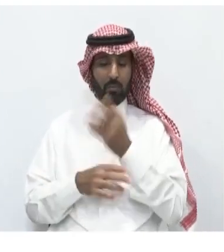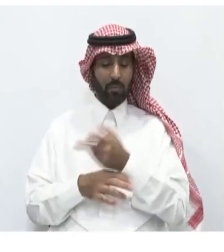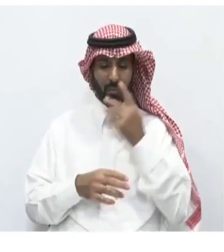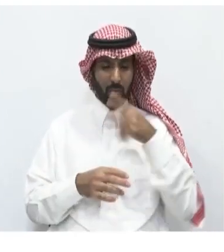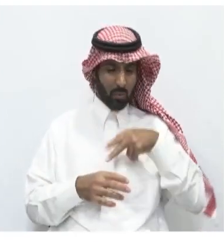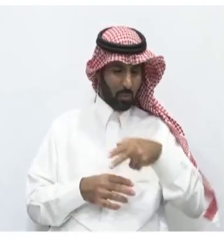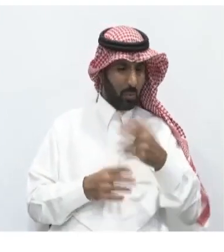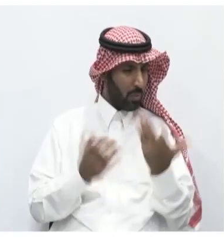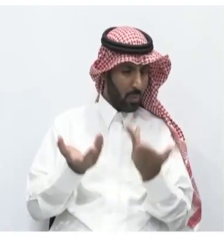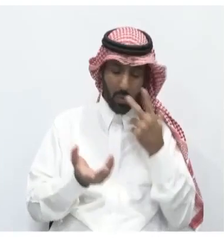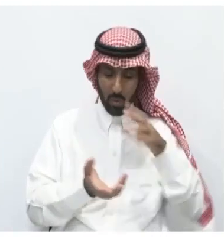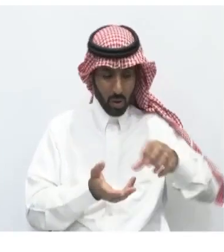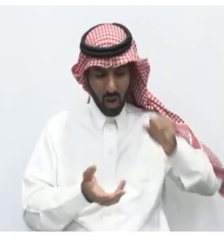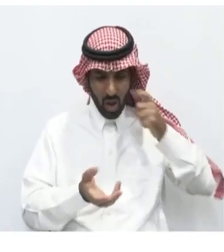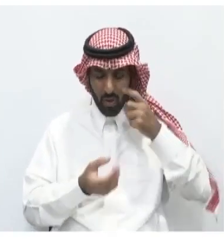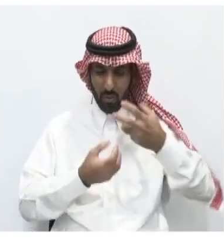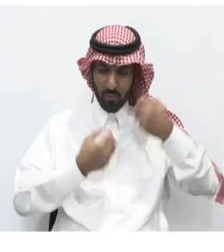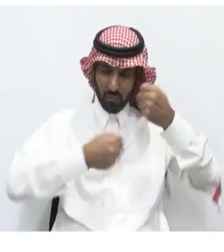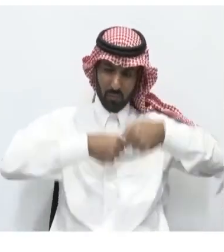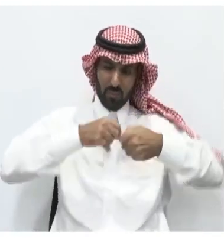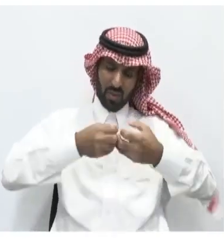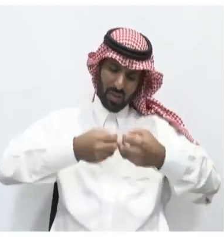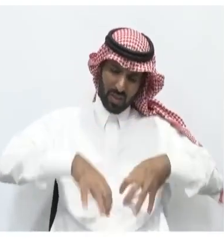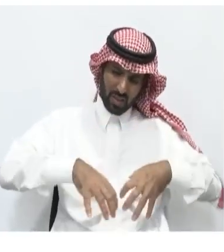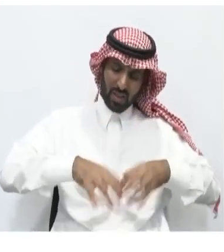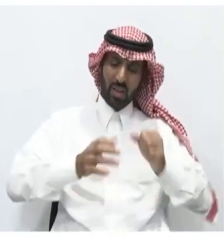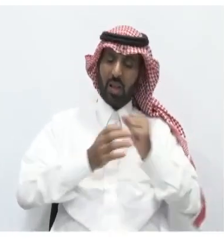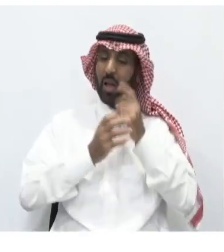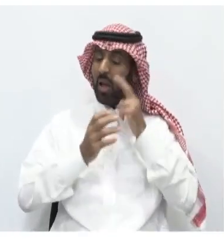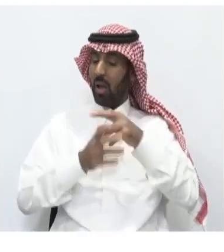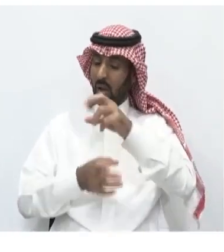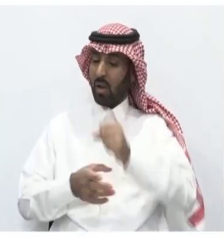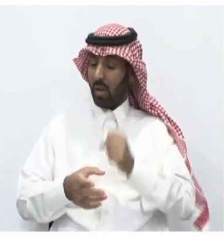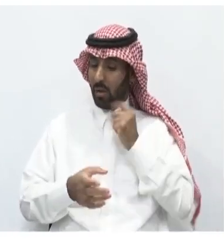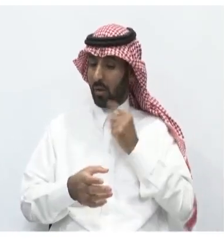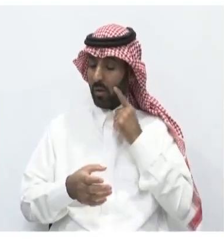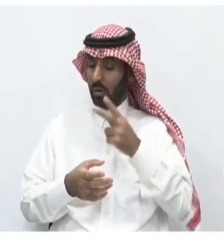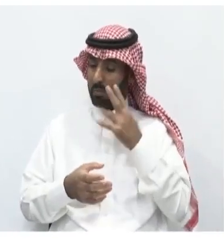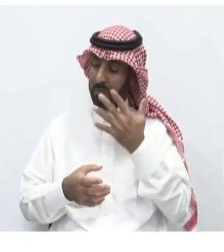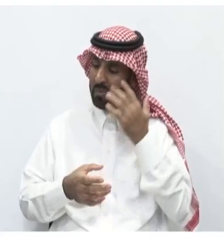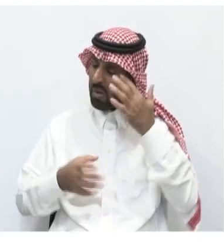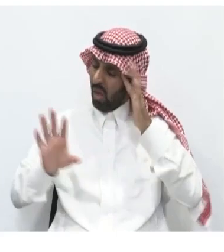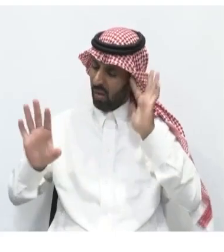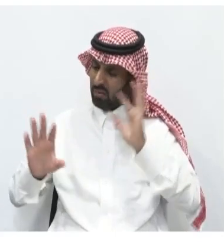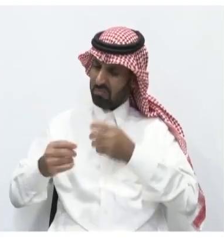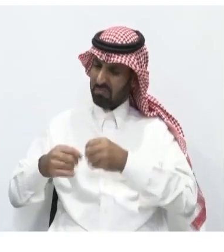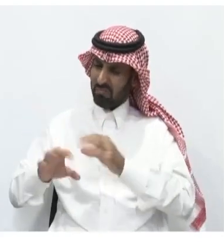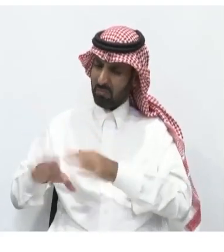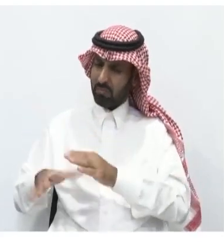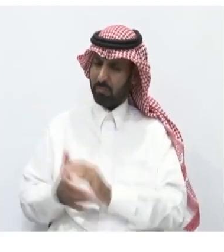lost, stolen, or broken when you're backpacking. So only take items you won't be horrified or heartbroken to